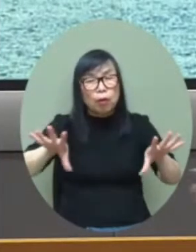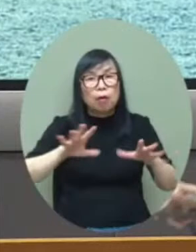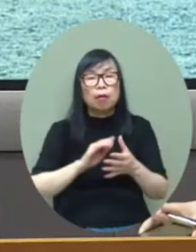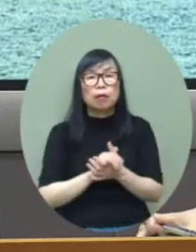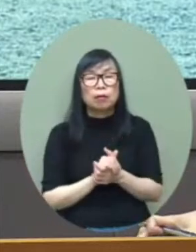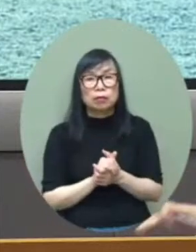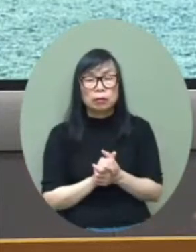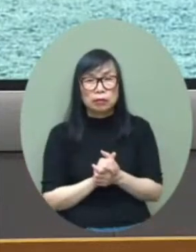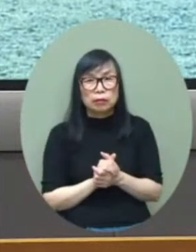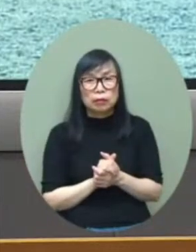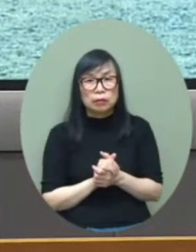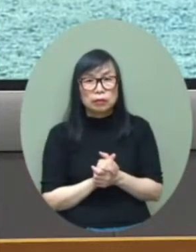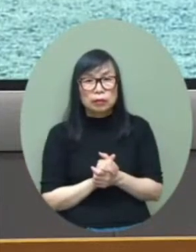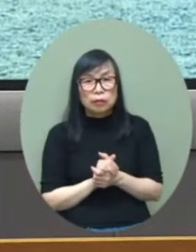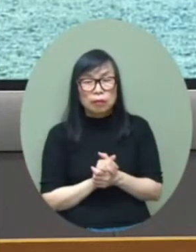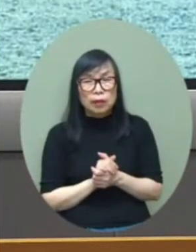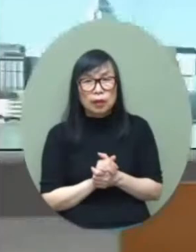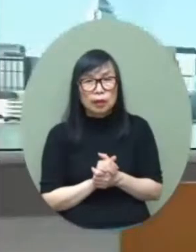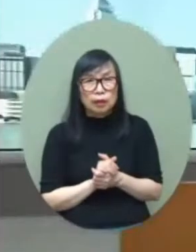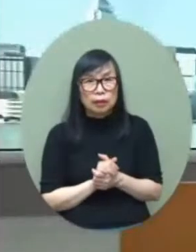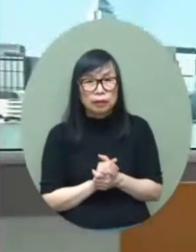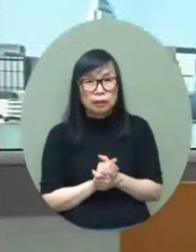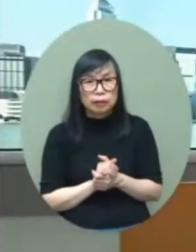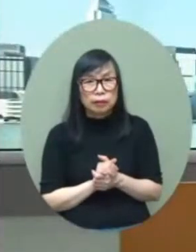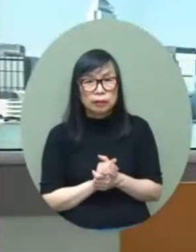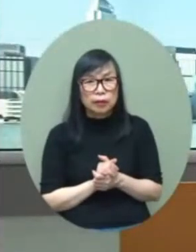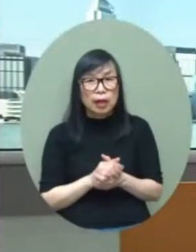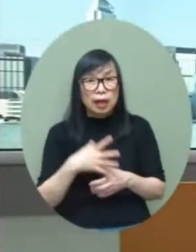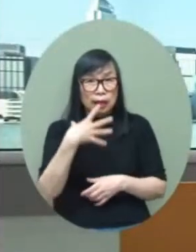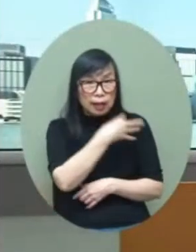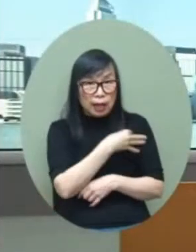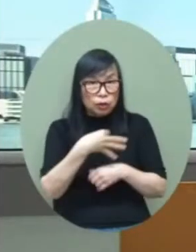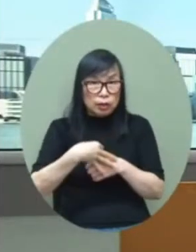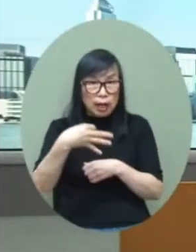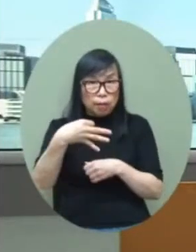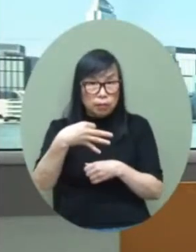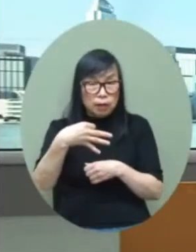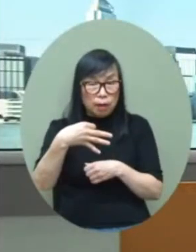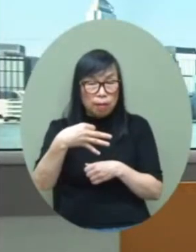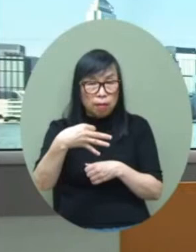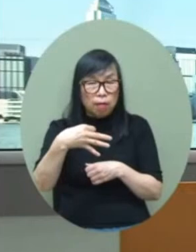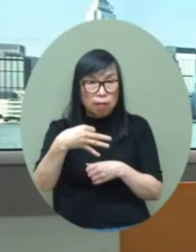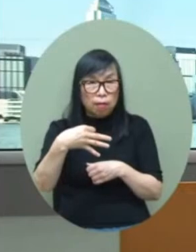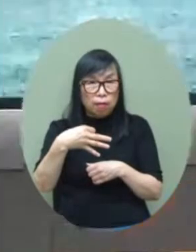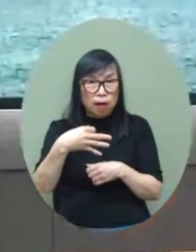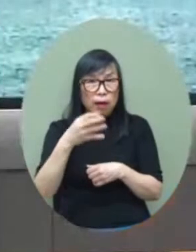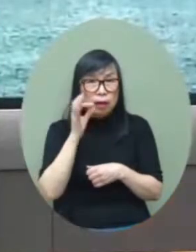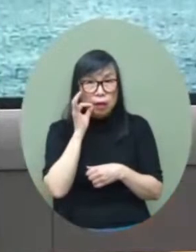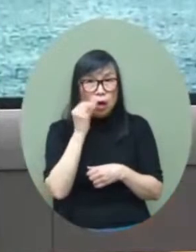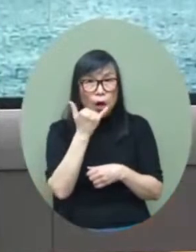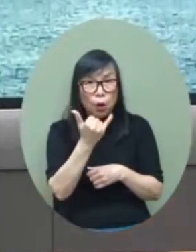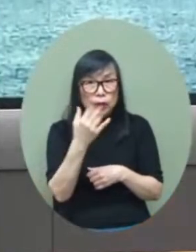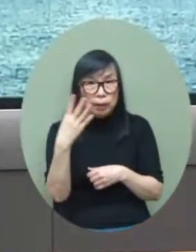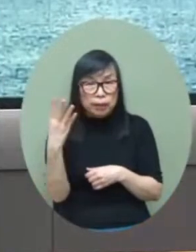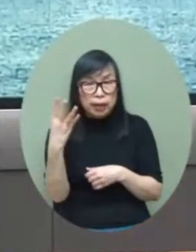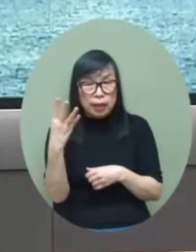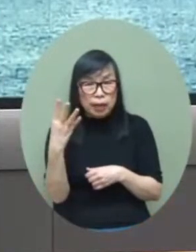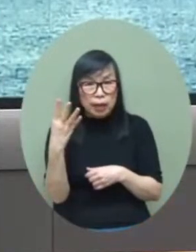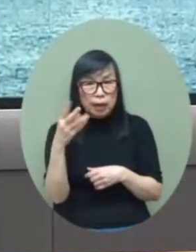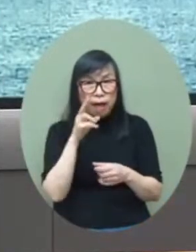transmission by through the environment. the case with 3 Japs,